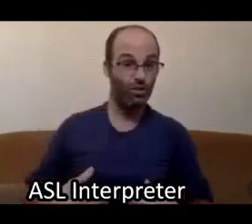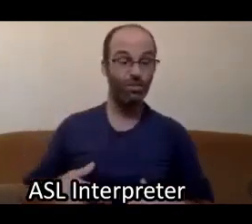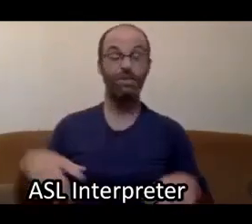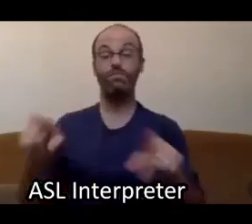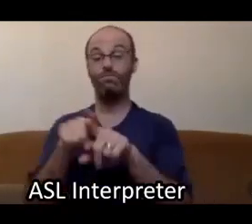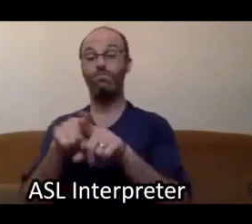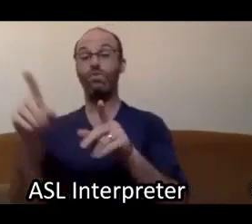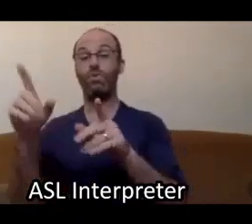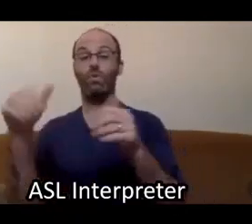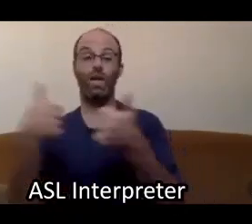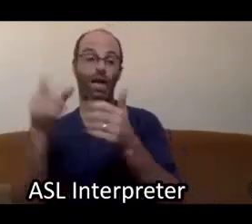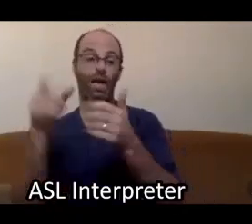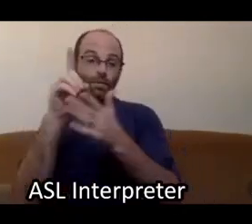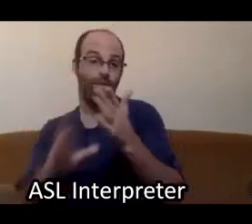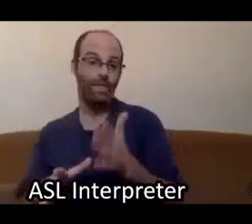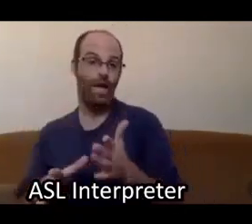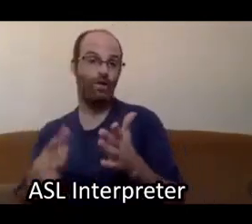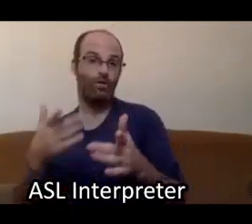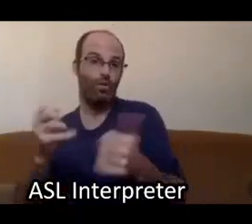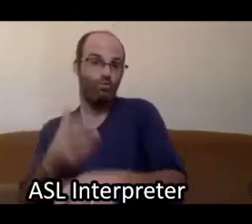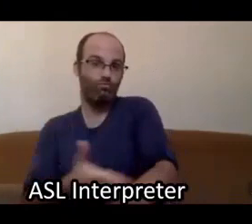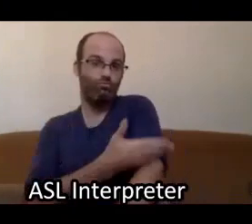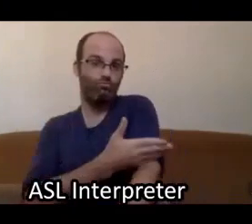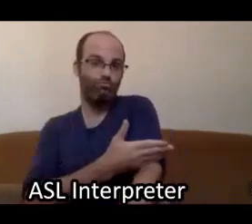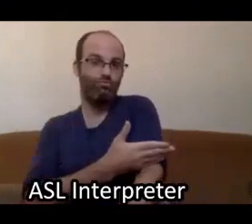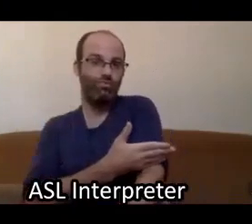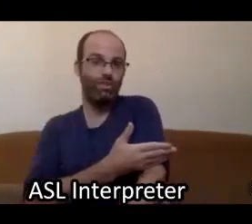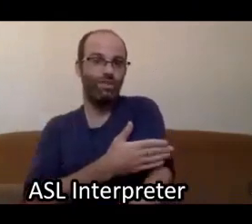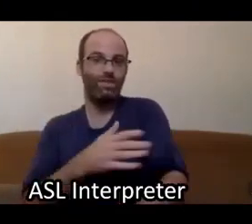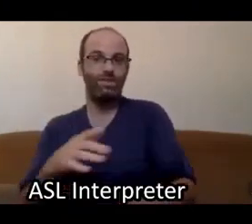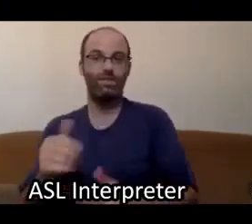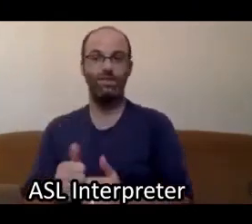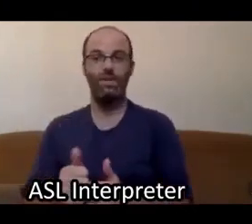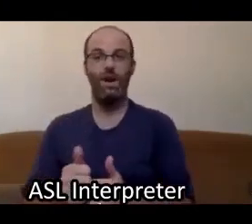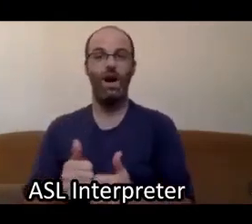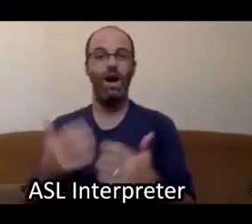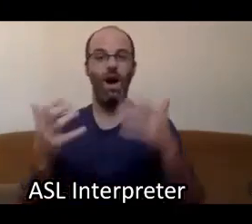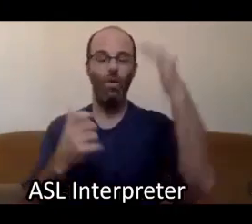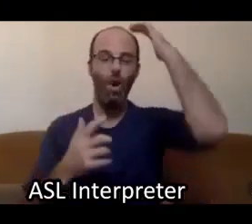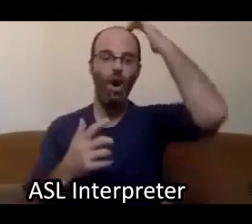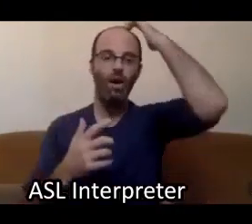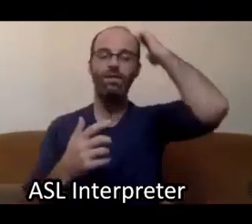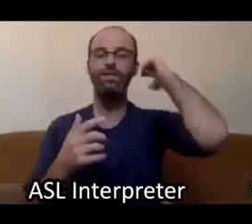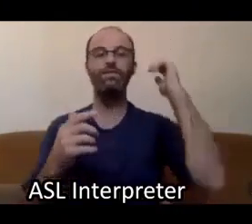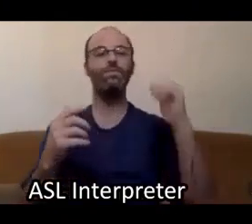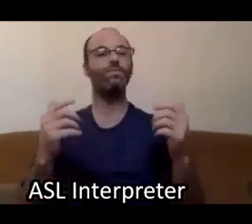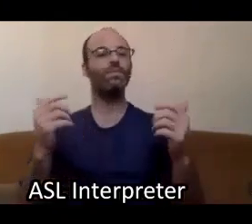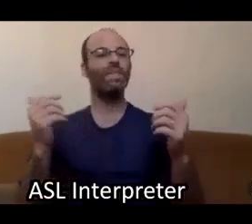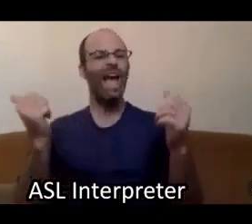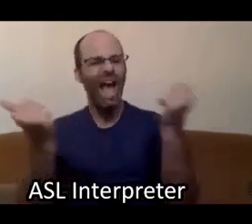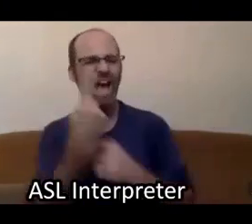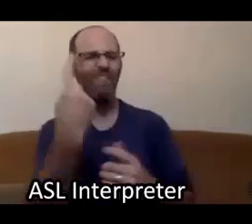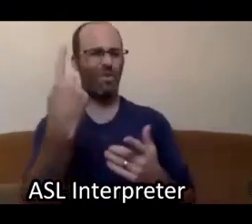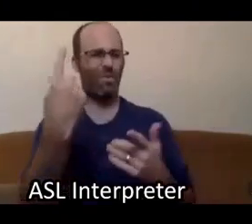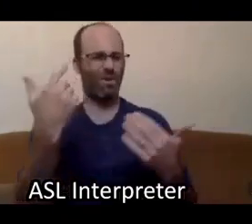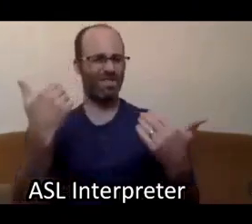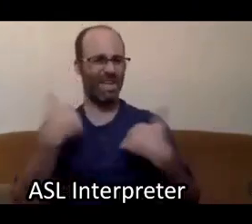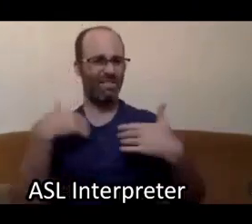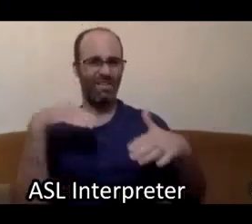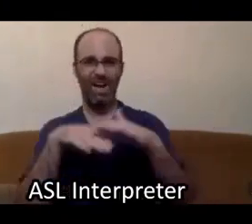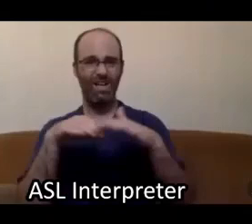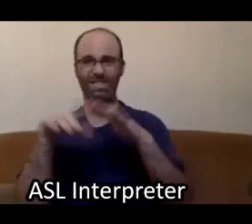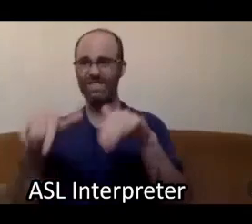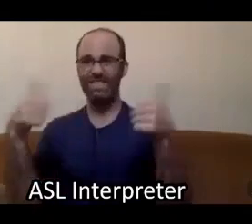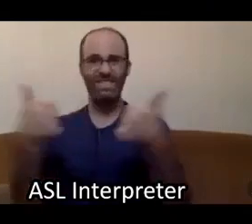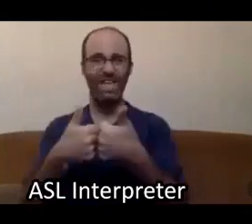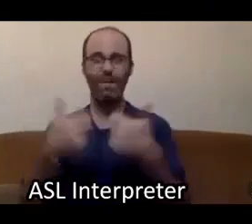is for everybody to be potentially able to play it, to try